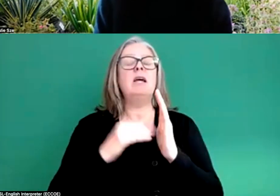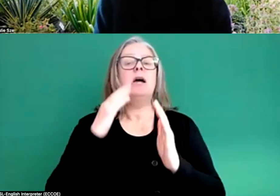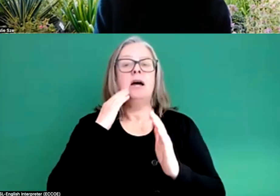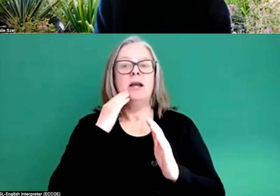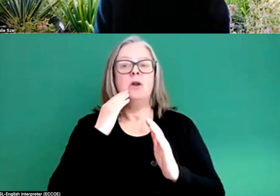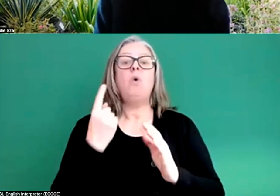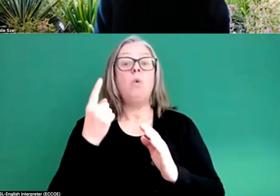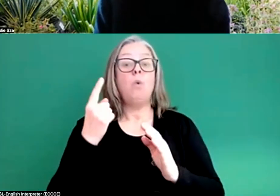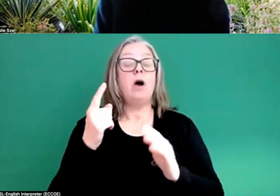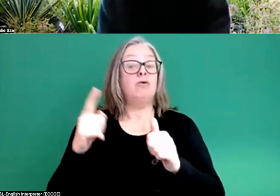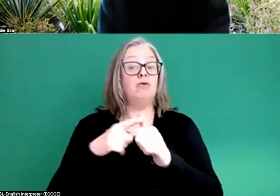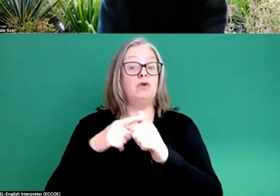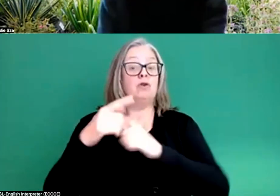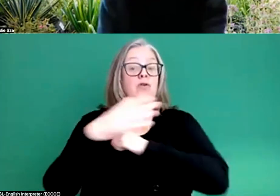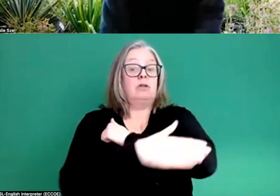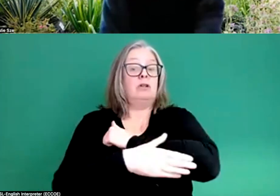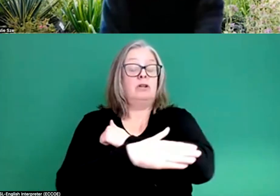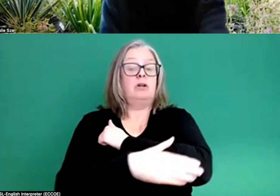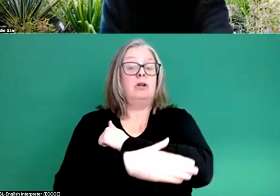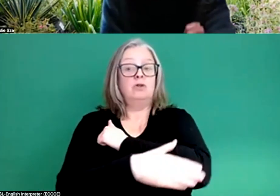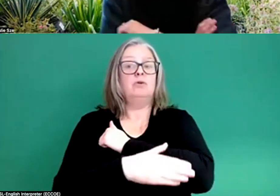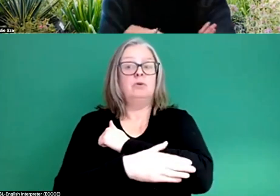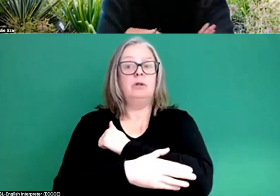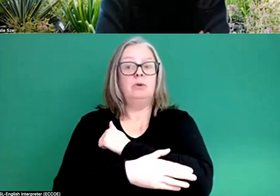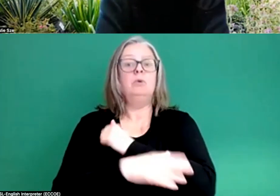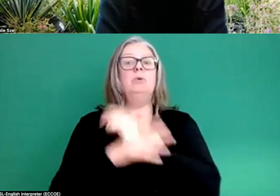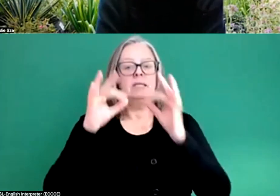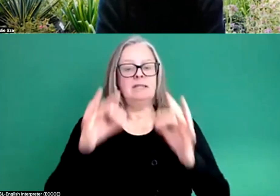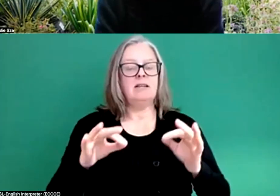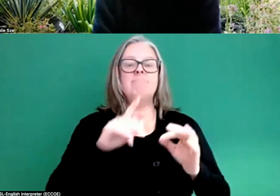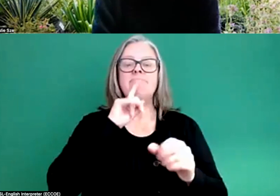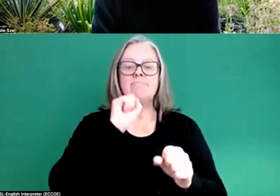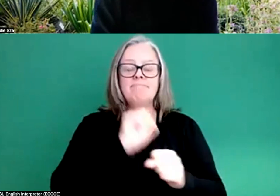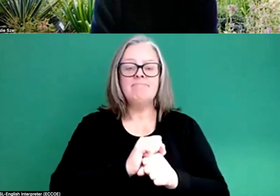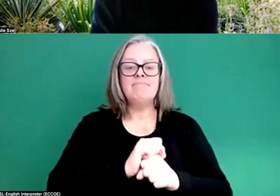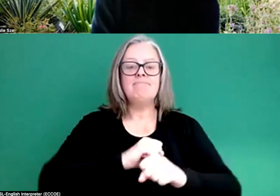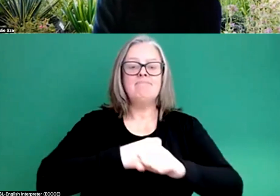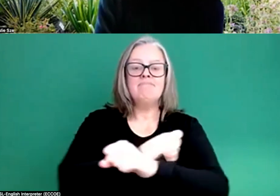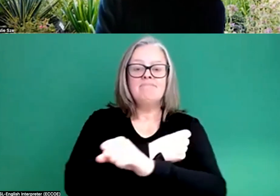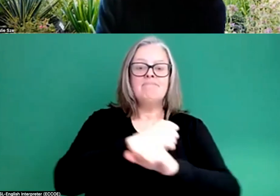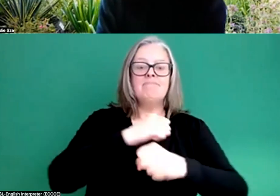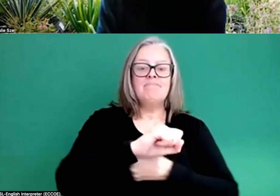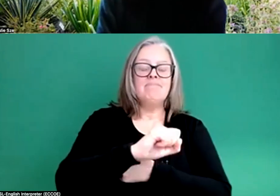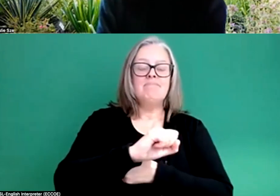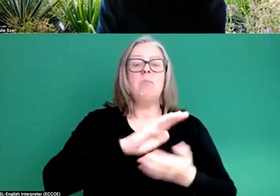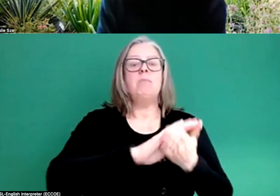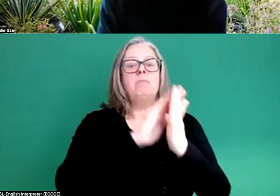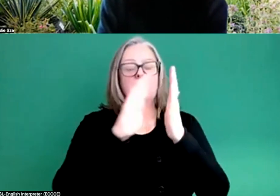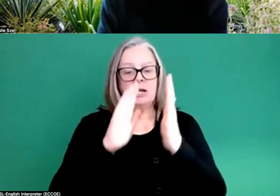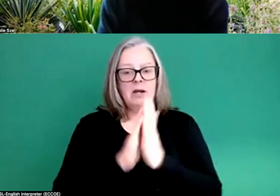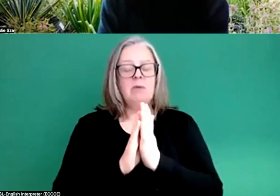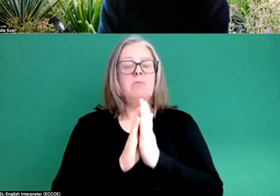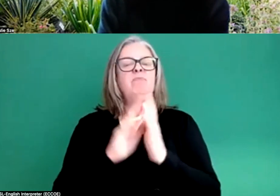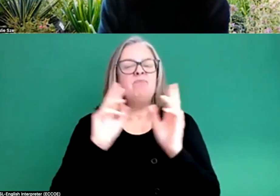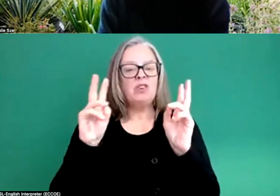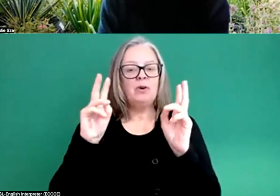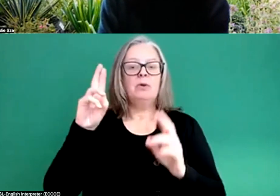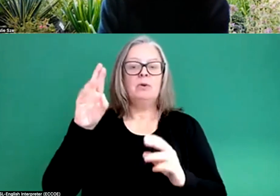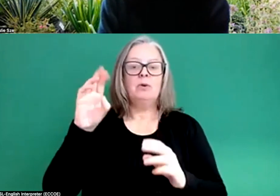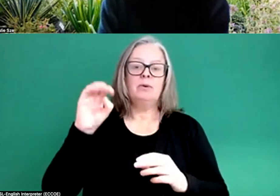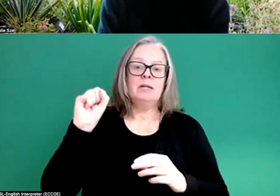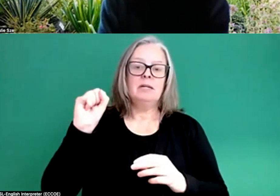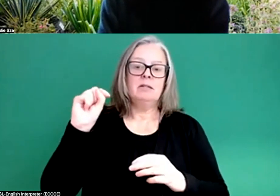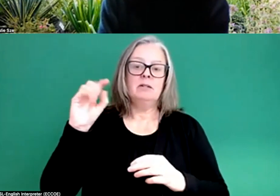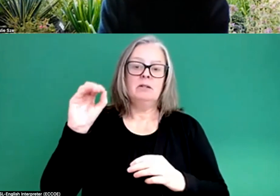places that really took restorative justice practices seriously in a way that, you know, other nations or other communities